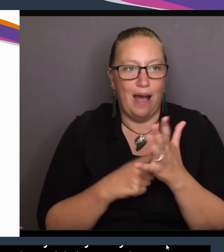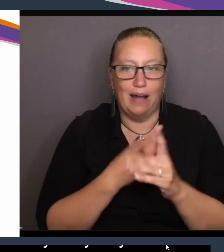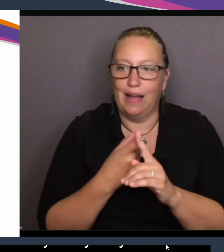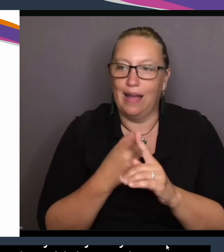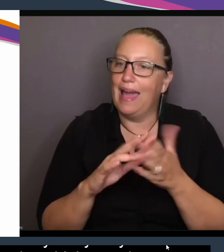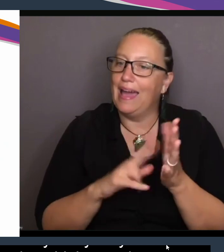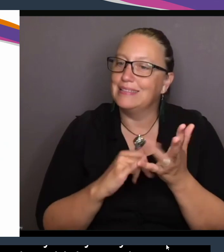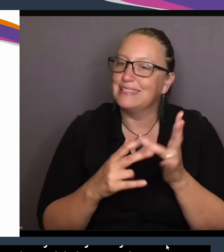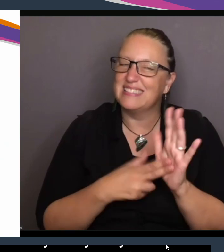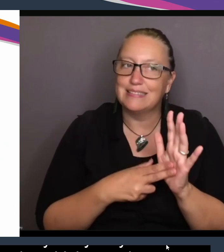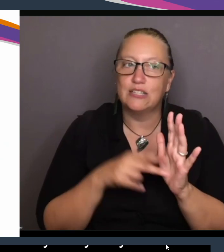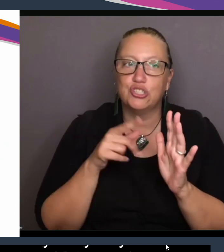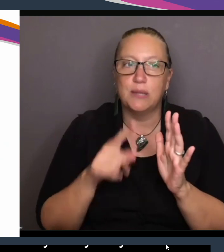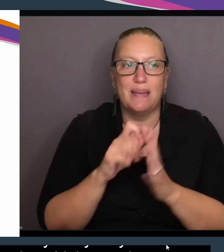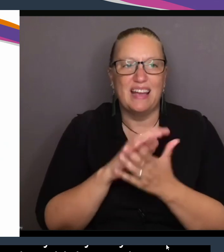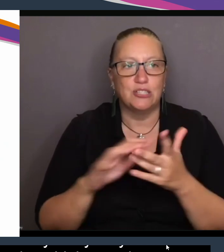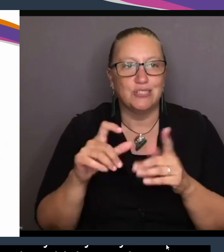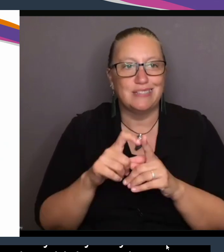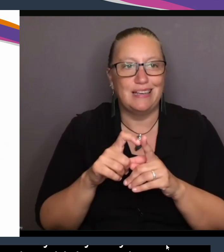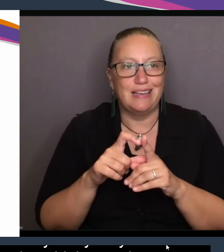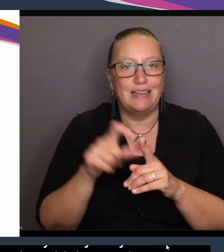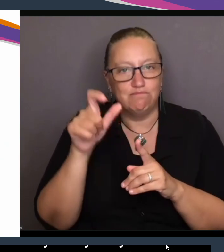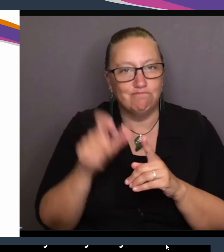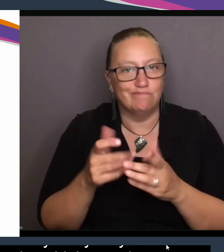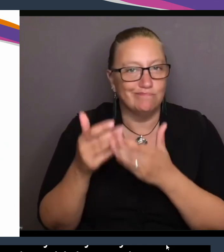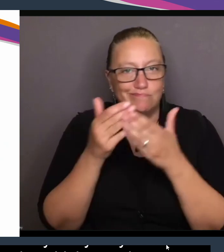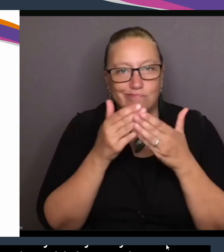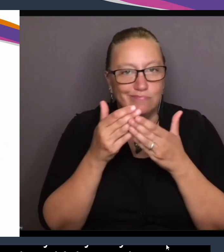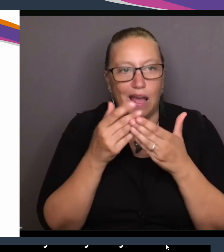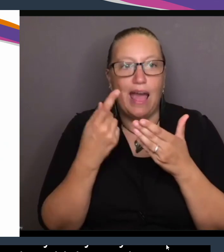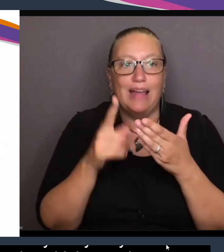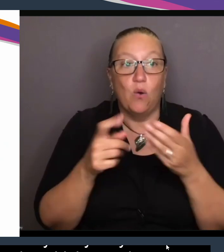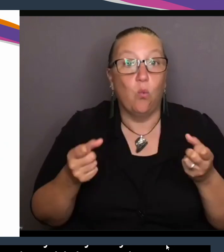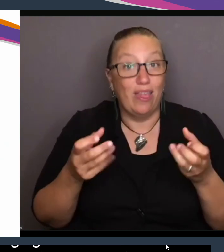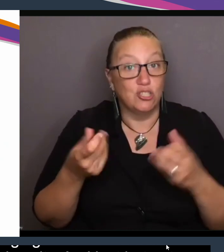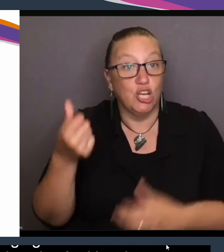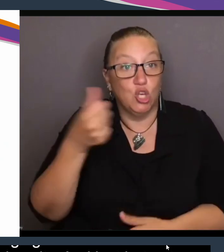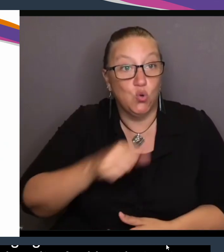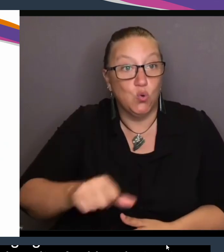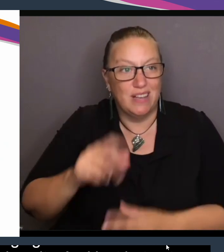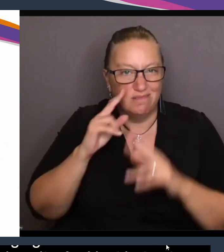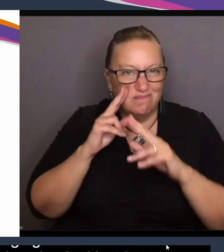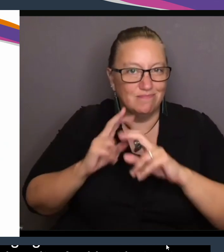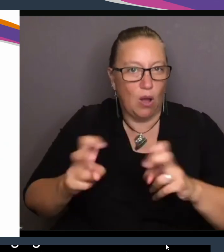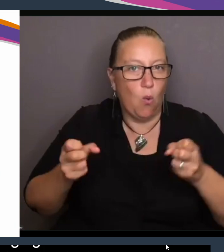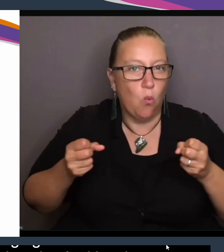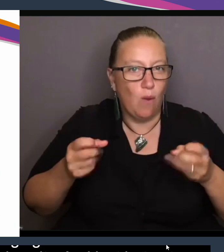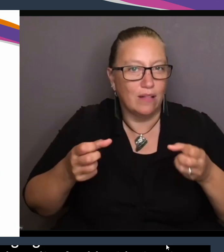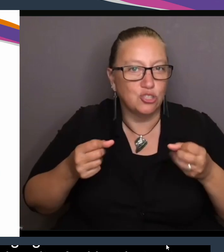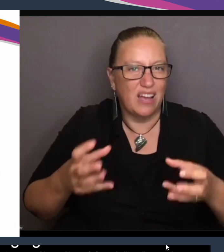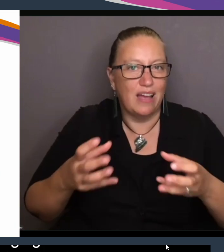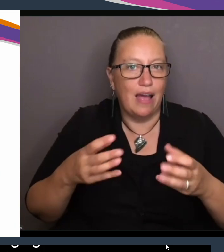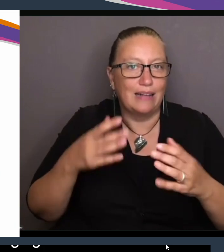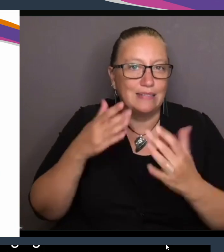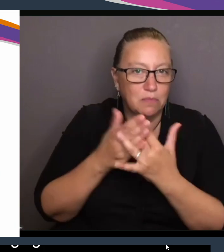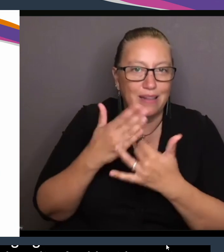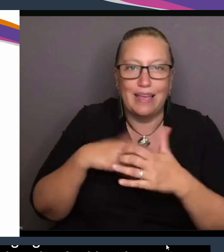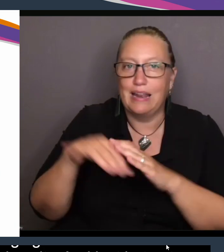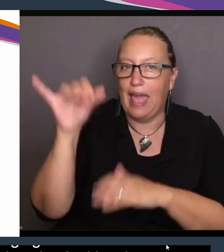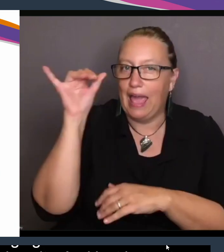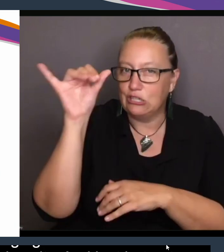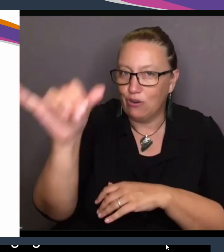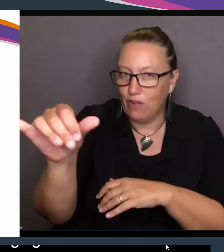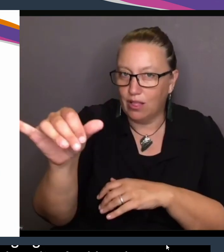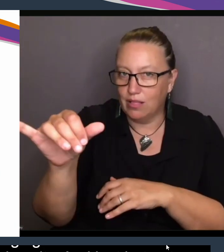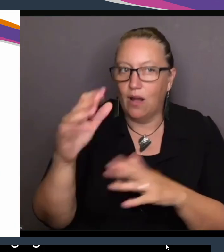candidate and wheelchair user investigating wheelchair accessibility within air travel from Swinburne. So congratulations